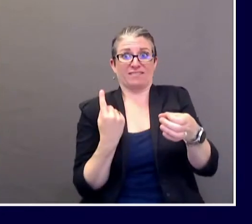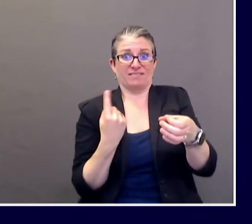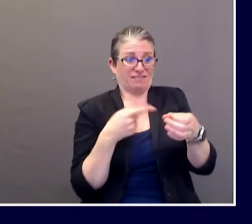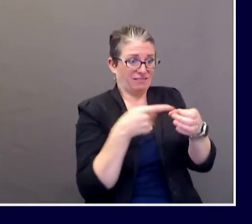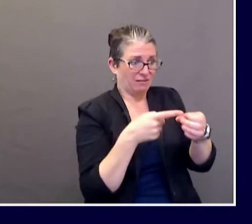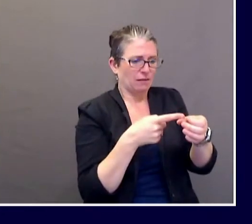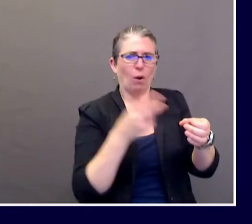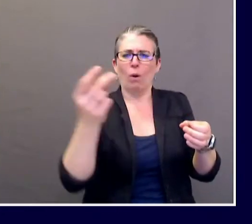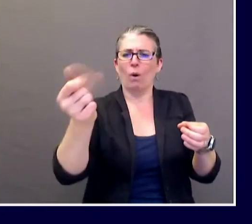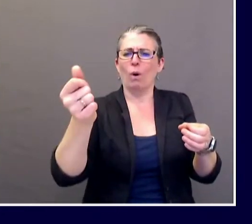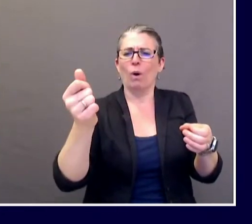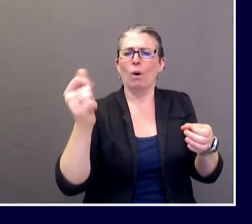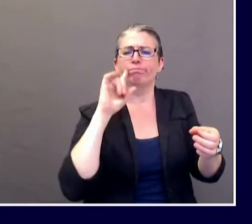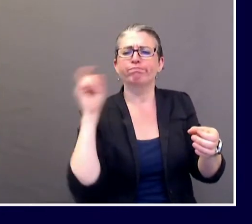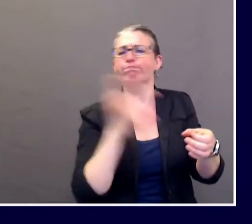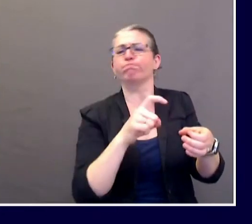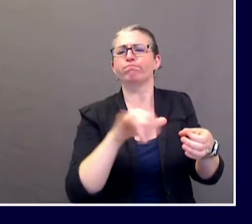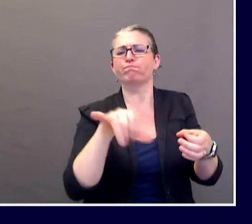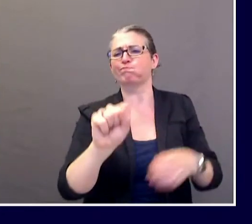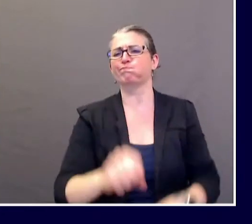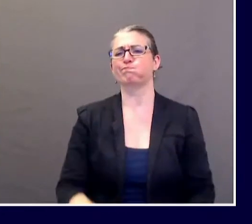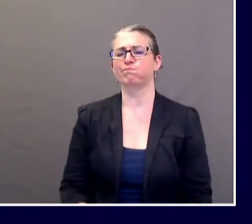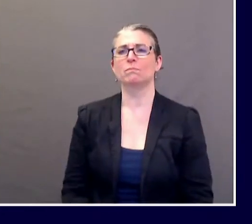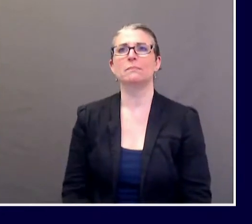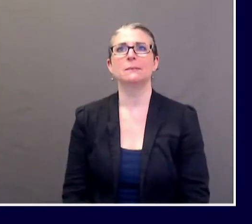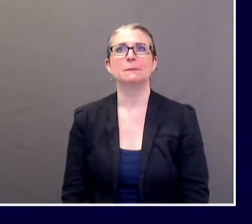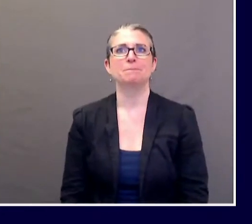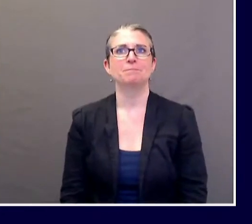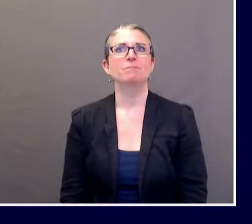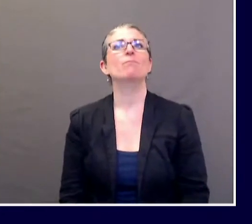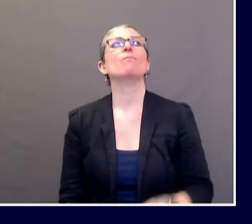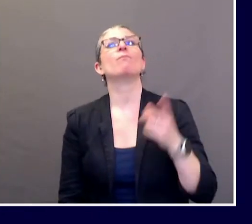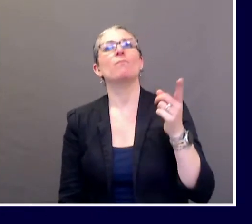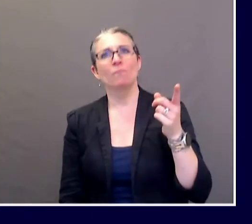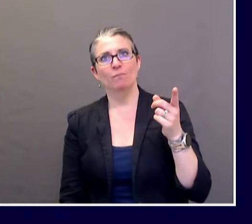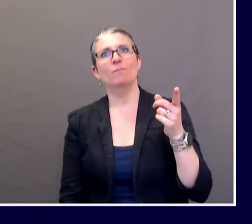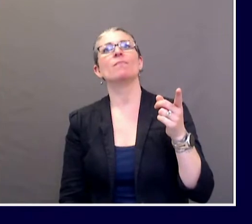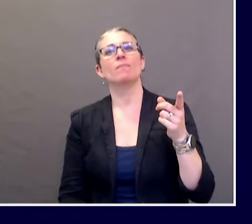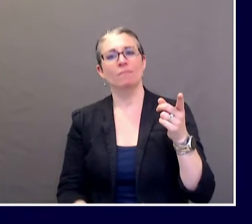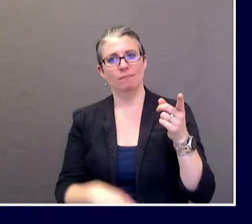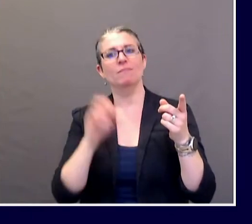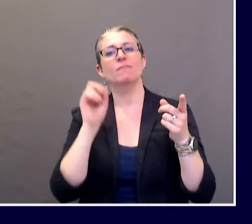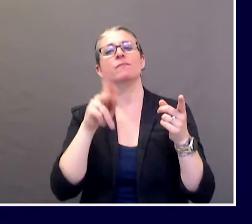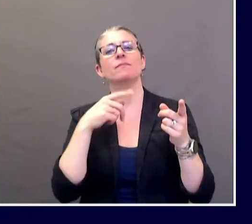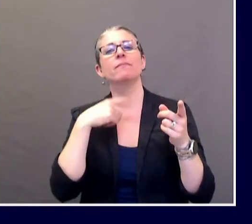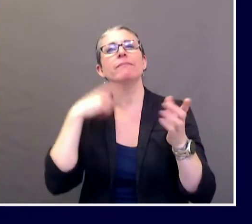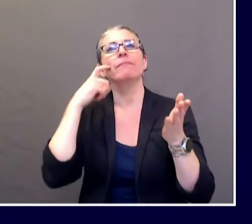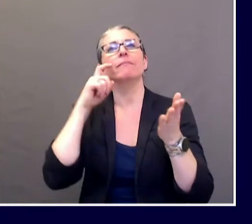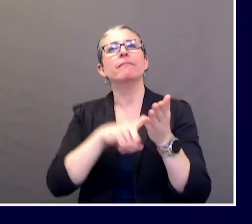press release from the governor's office that kind of came out simultaneously to the announcement here.